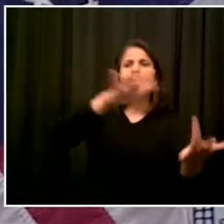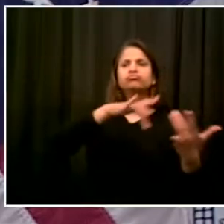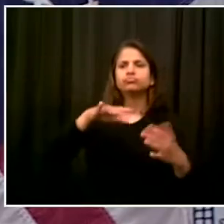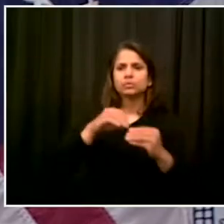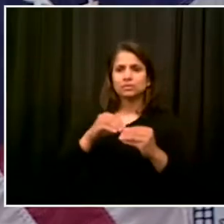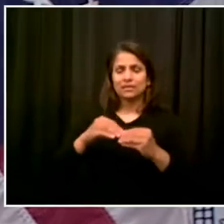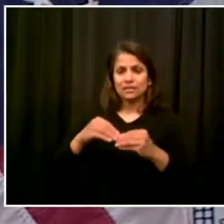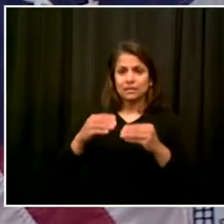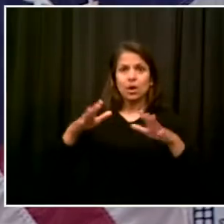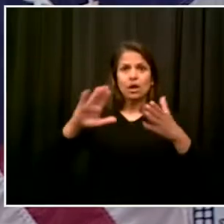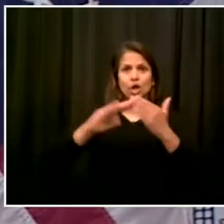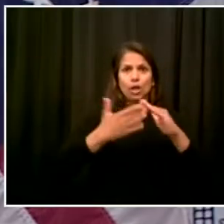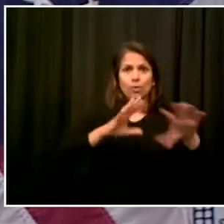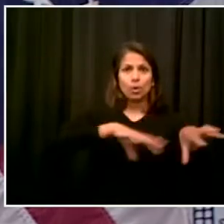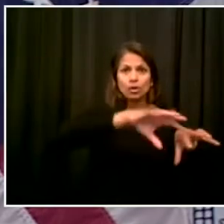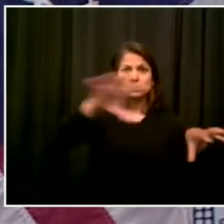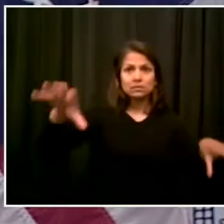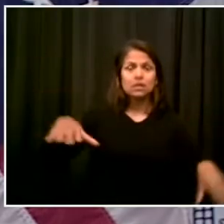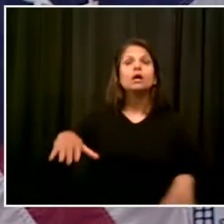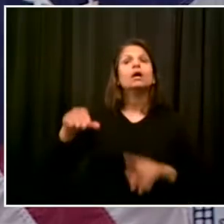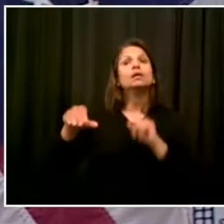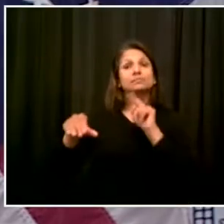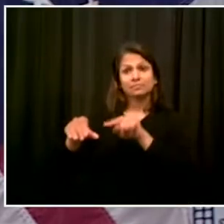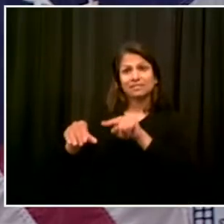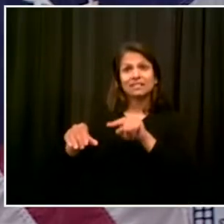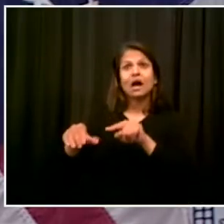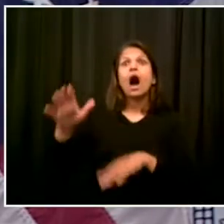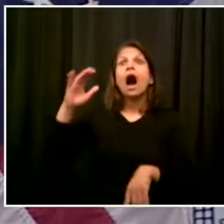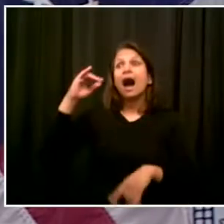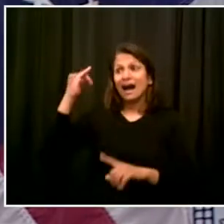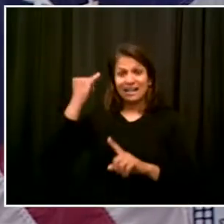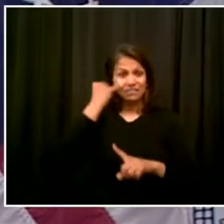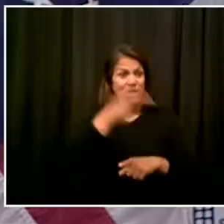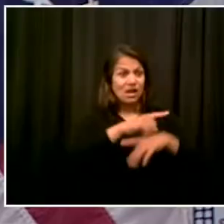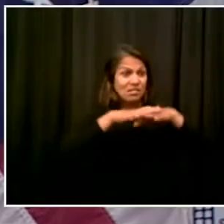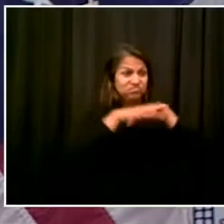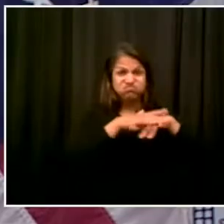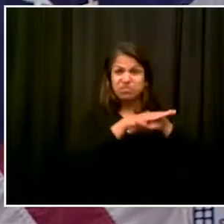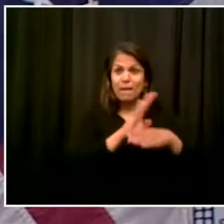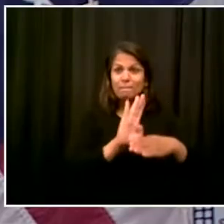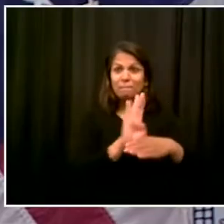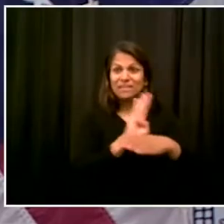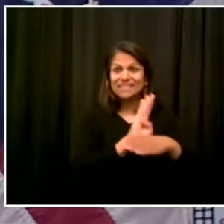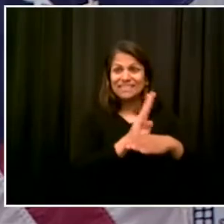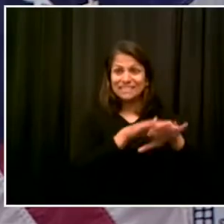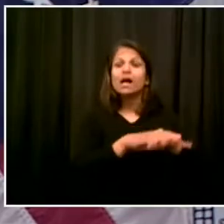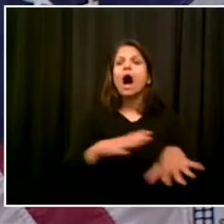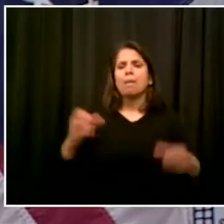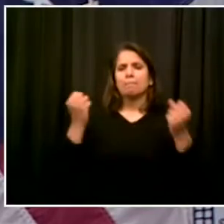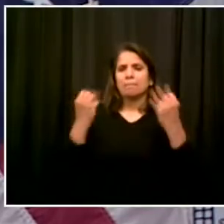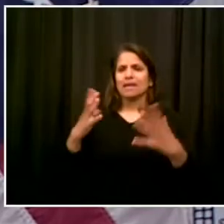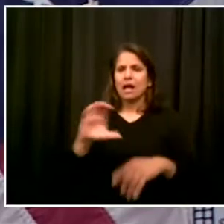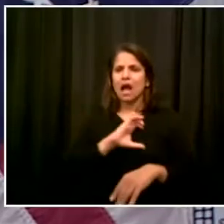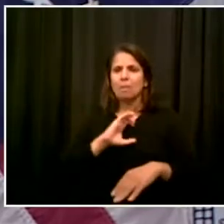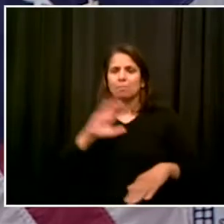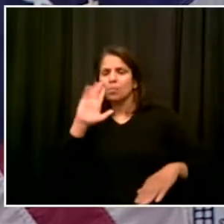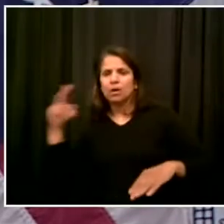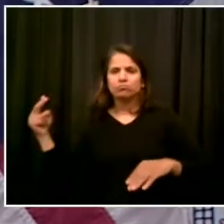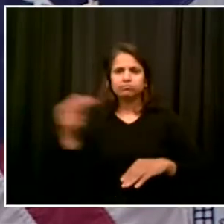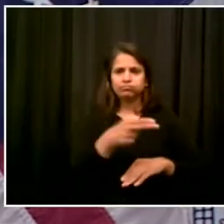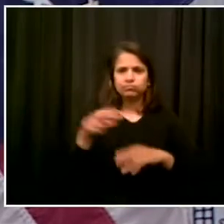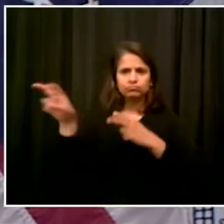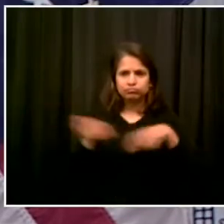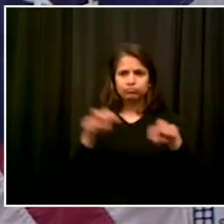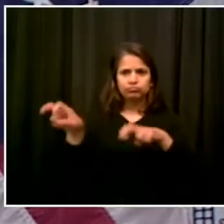of the Bronx. We're going to be focusing on more efforts by the Cure Violence movement. The resources we just gave them a few